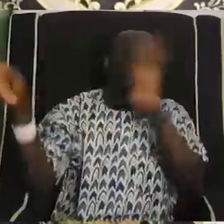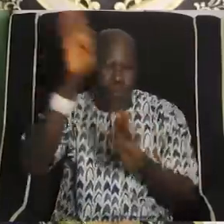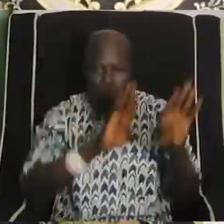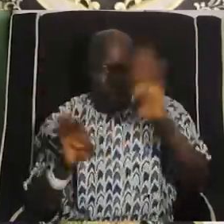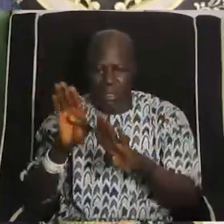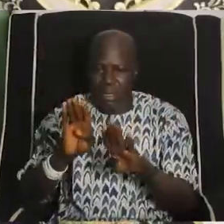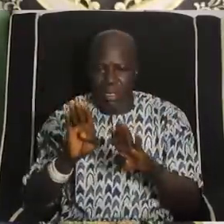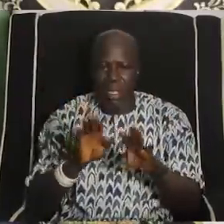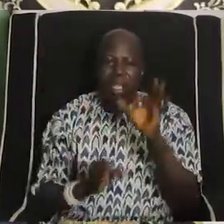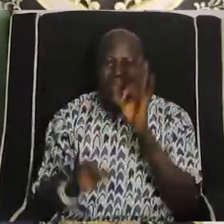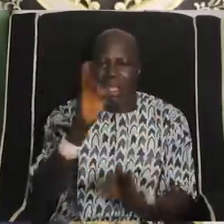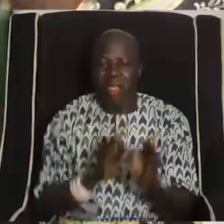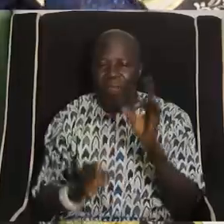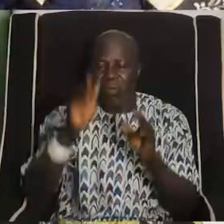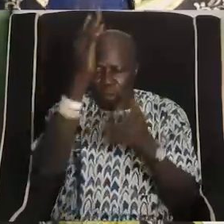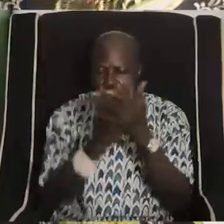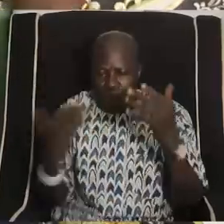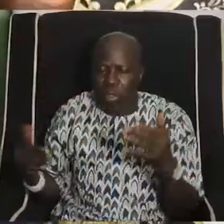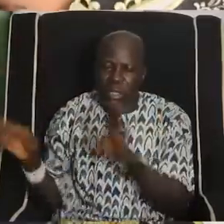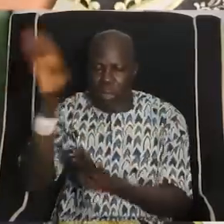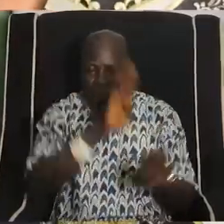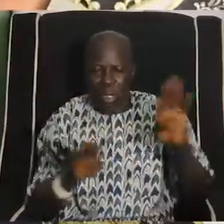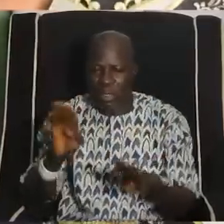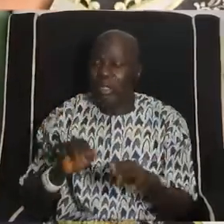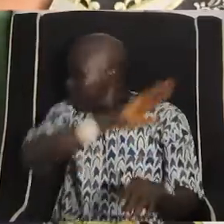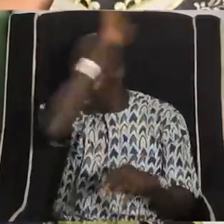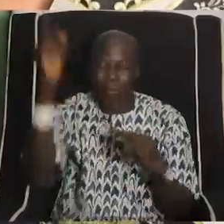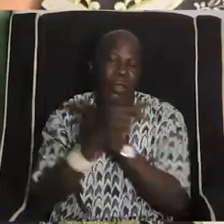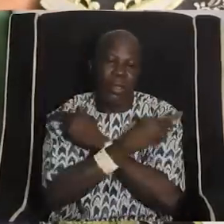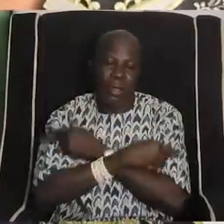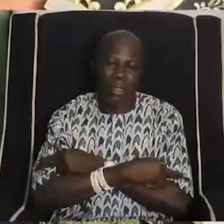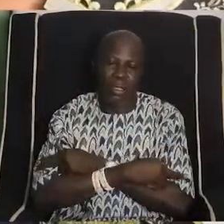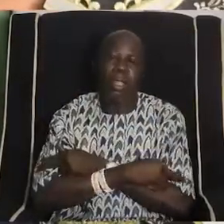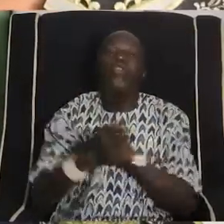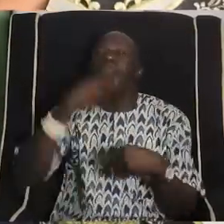seeing the mystery. Be any ba de wa loju ija. And if one is the battle. Ke se mi o. You don't relax.